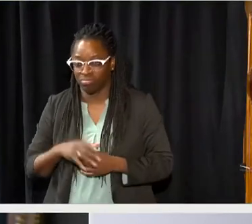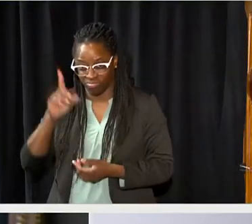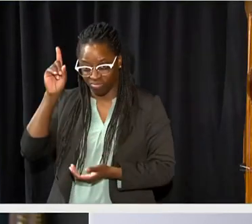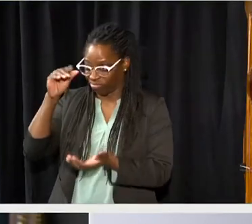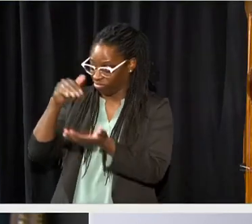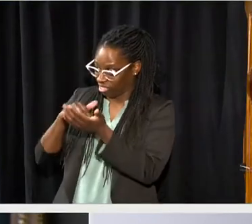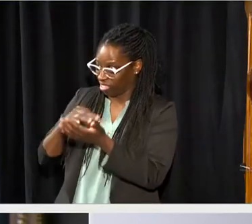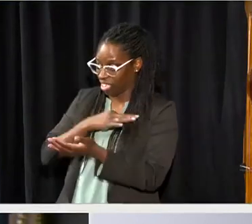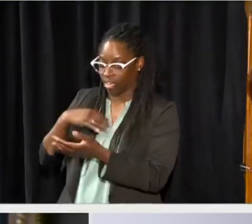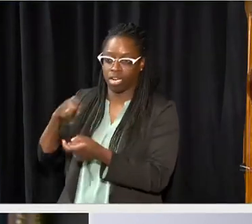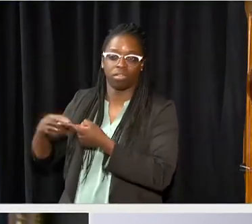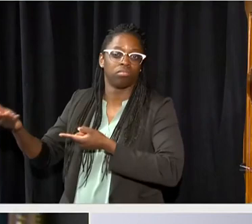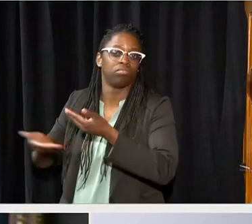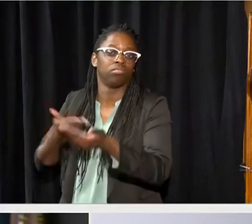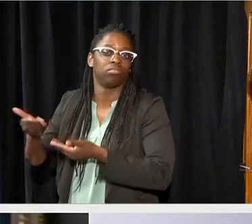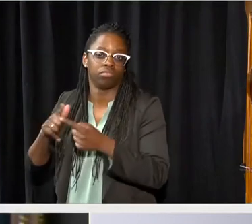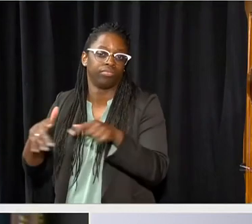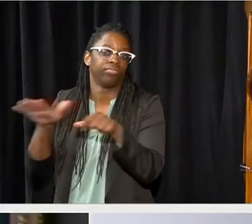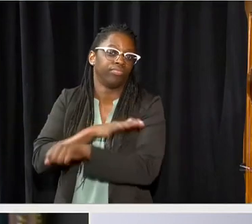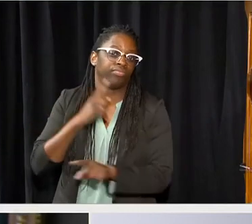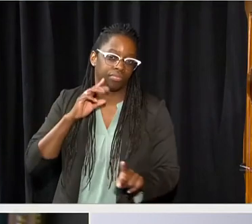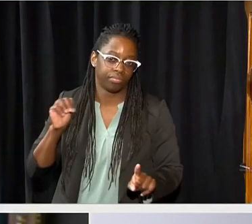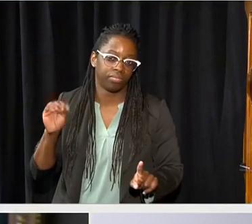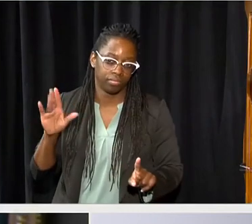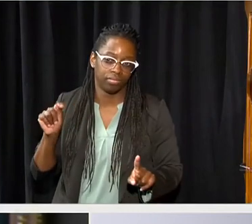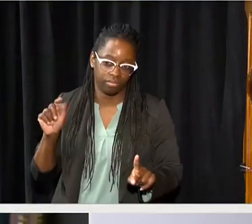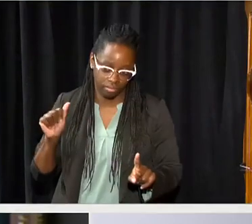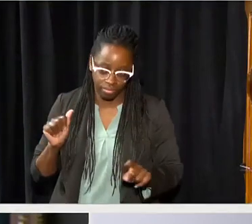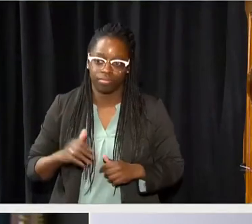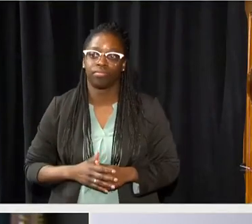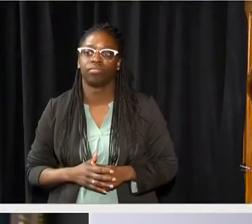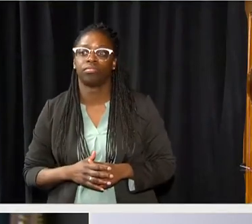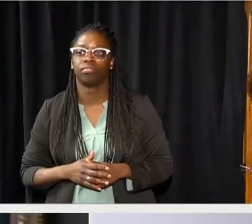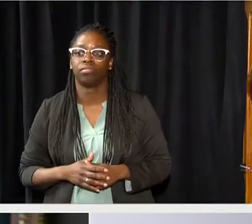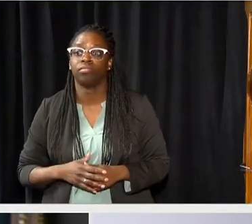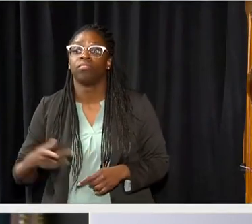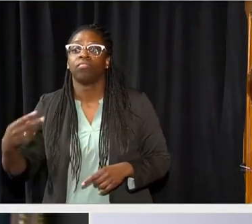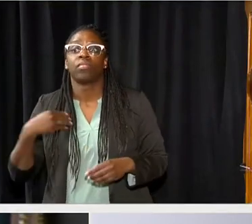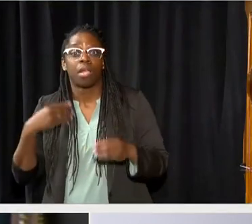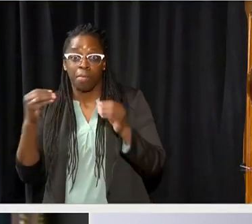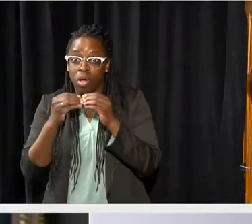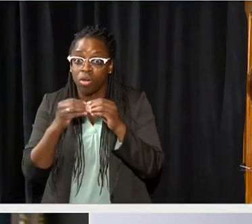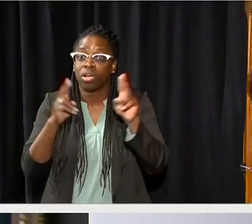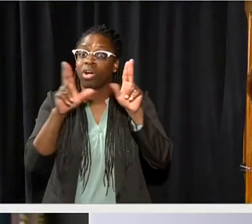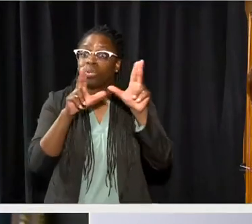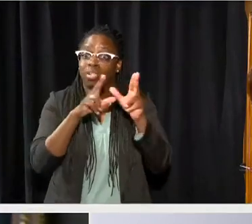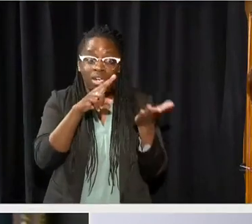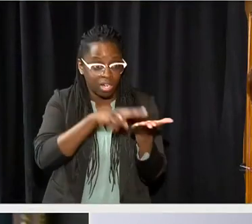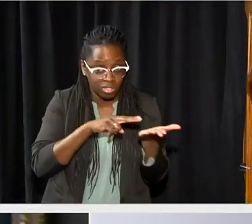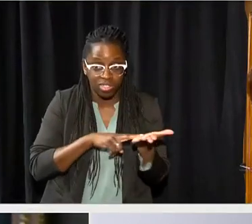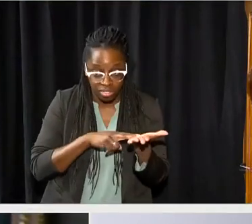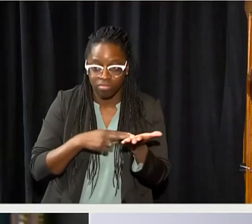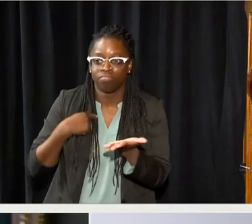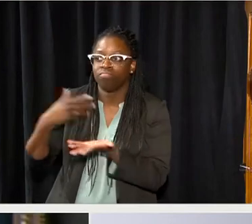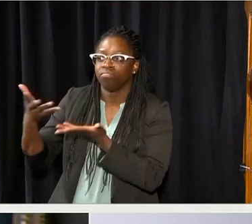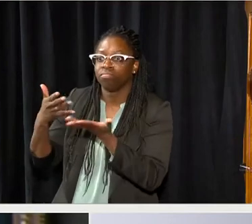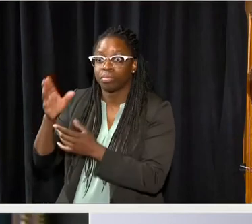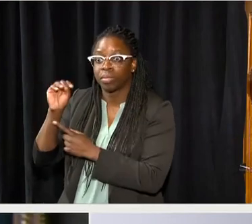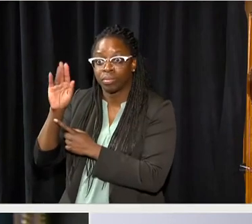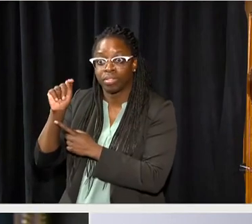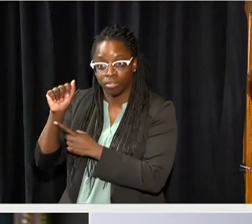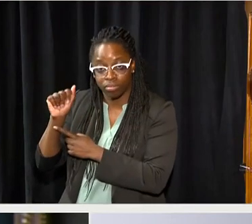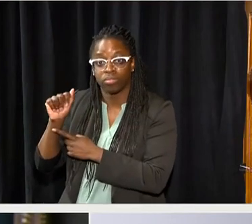T. We got a good new labor contract to help recruit and retain more workers. And last year, the MBTA